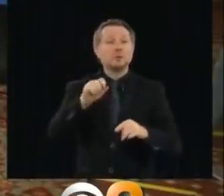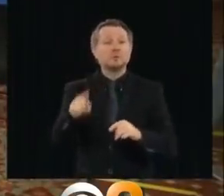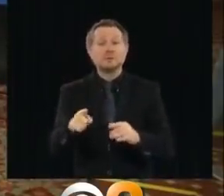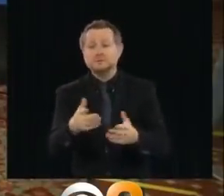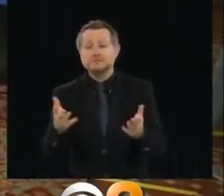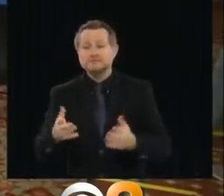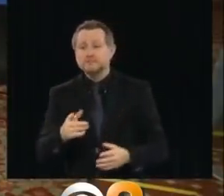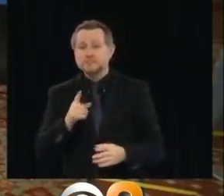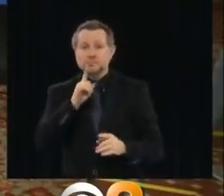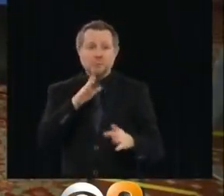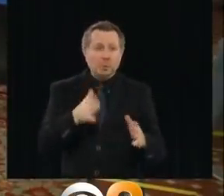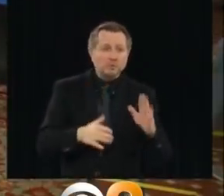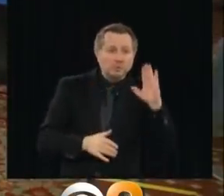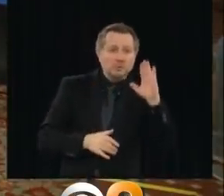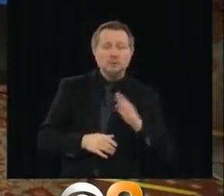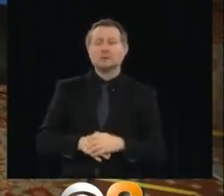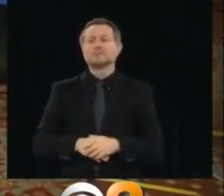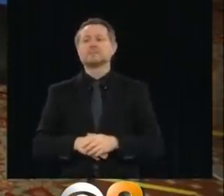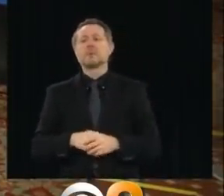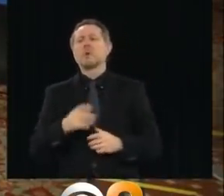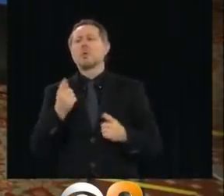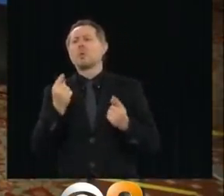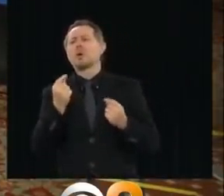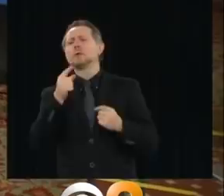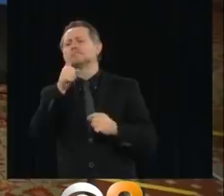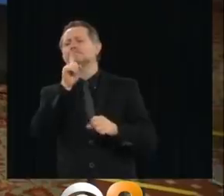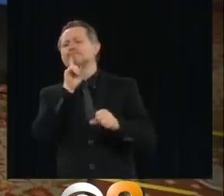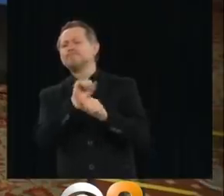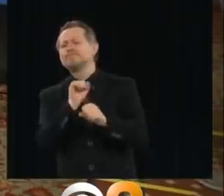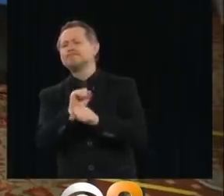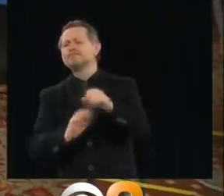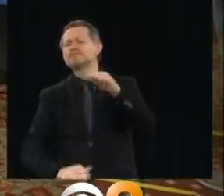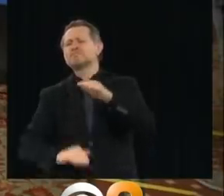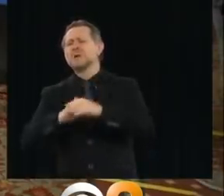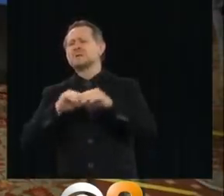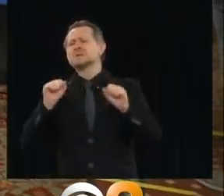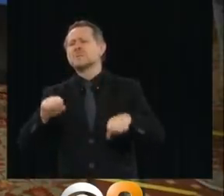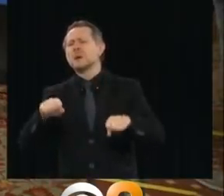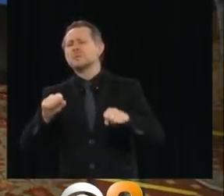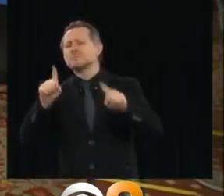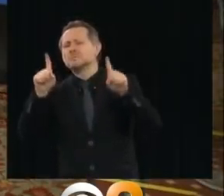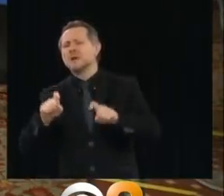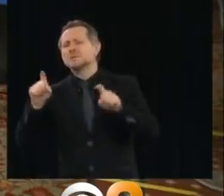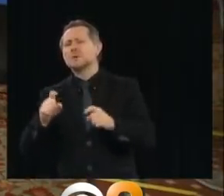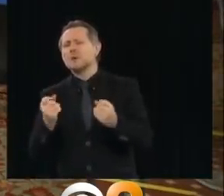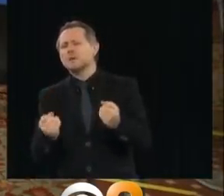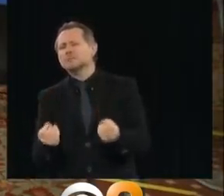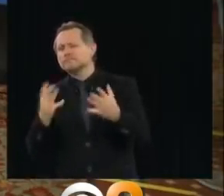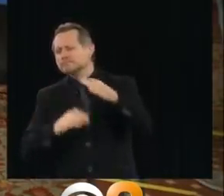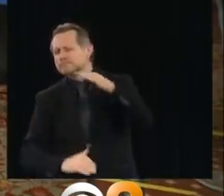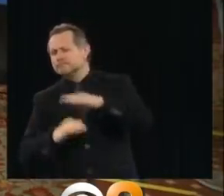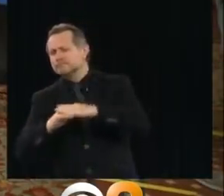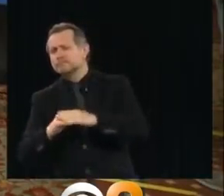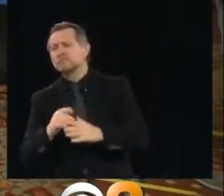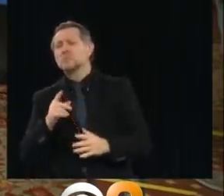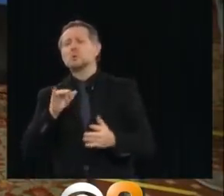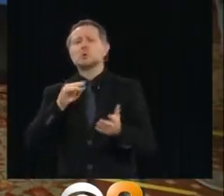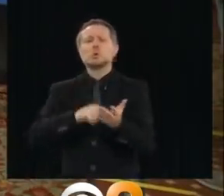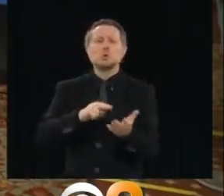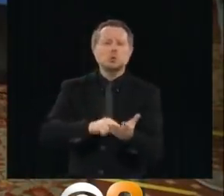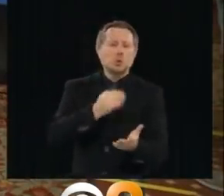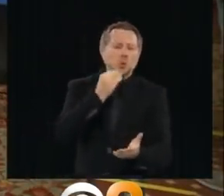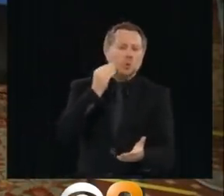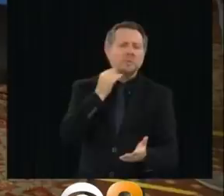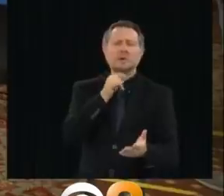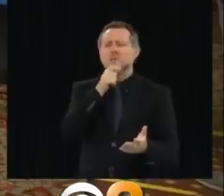we're doing on average, but what's our actual max capacity, and what will the state do to better use our capacity to test inmates and nursing home residents who could be getting